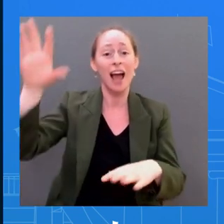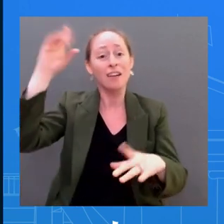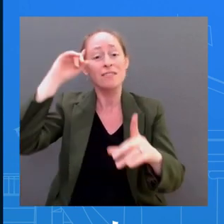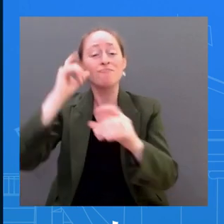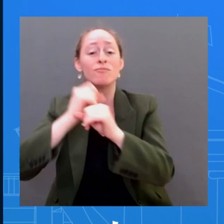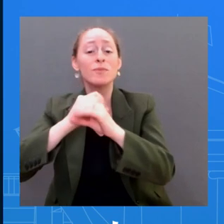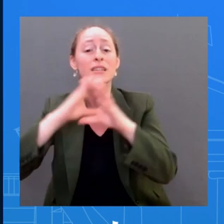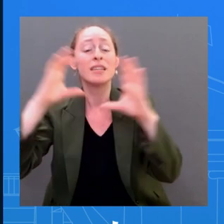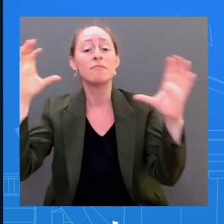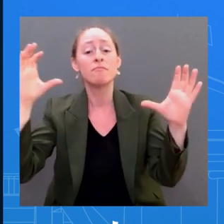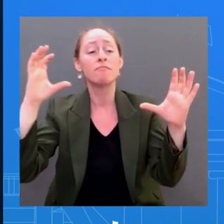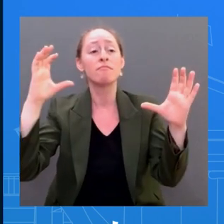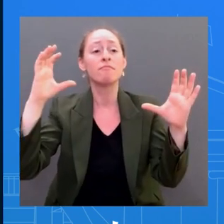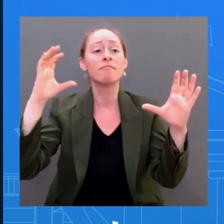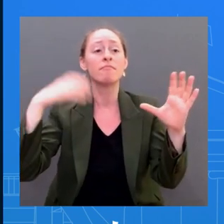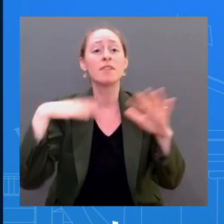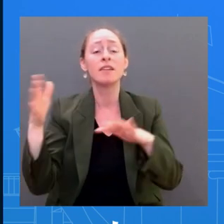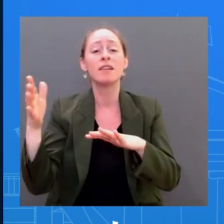We start